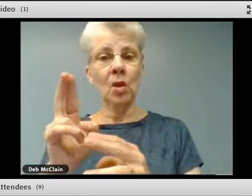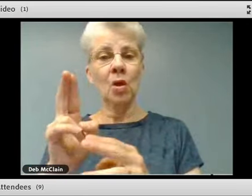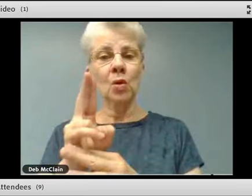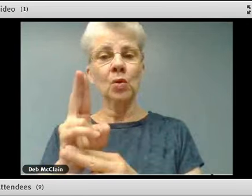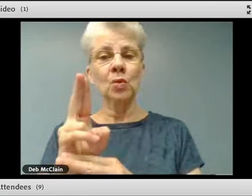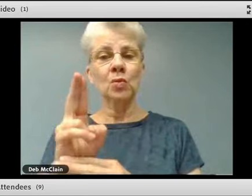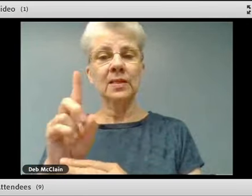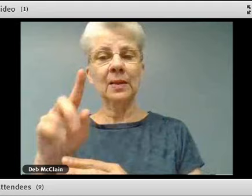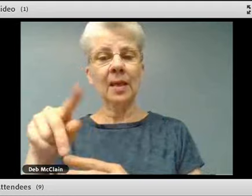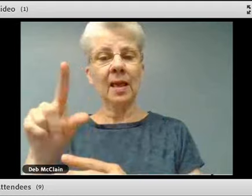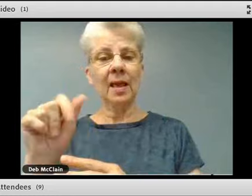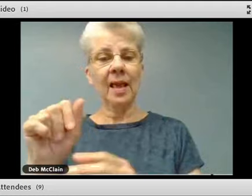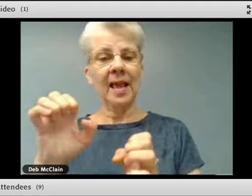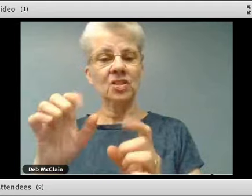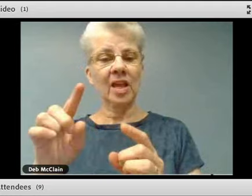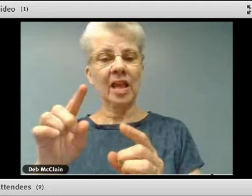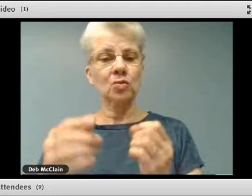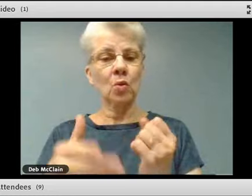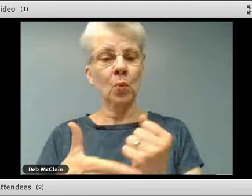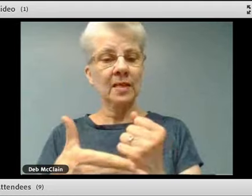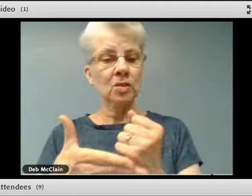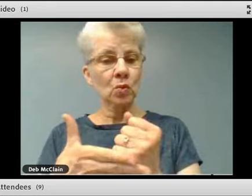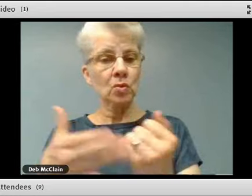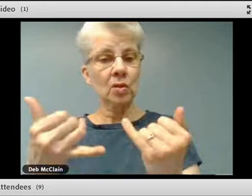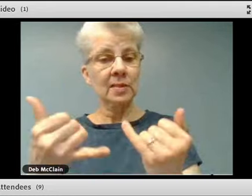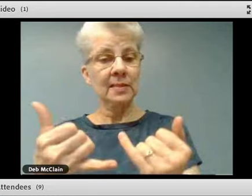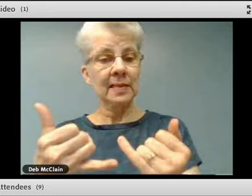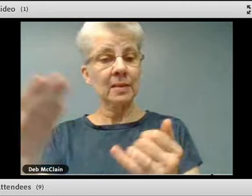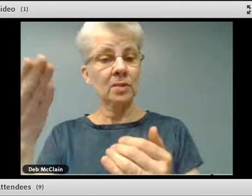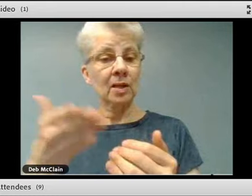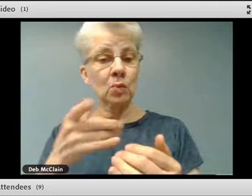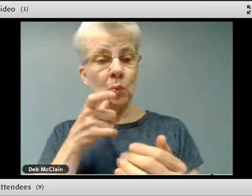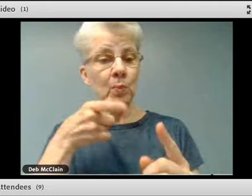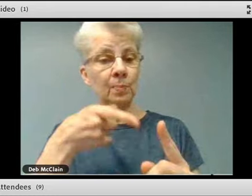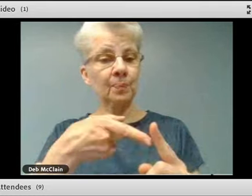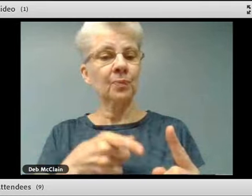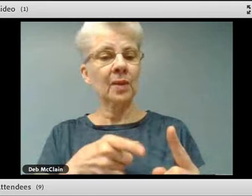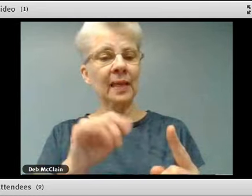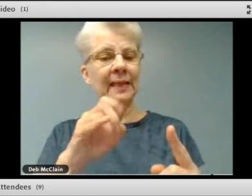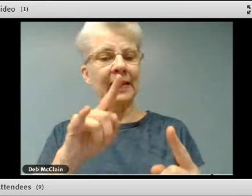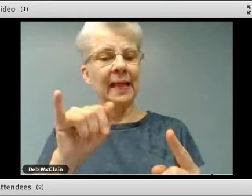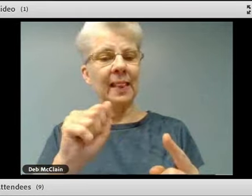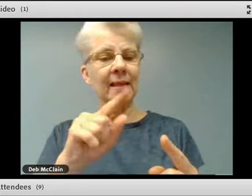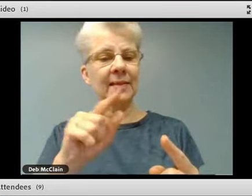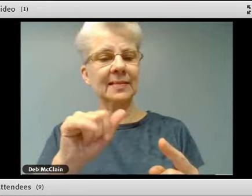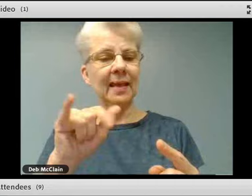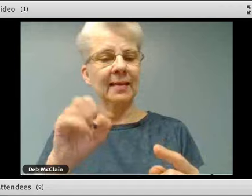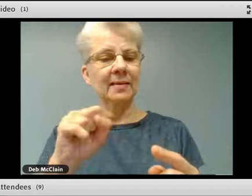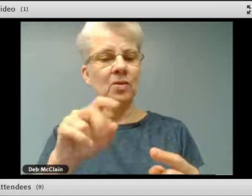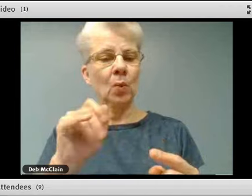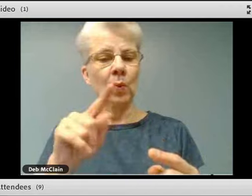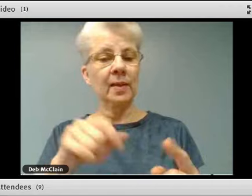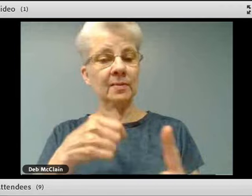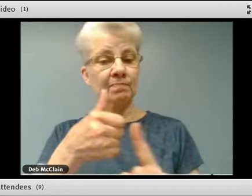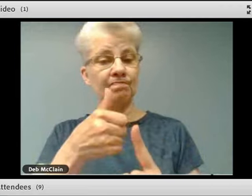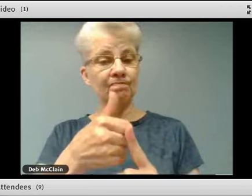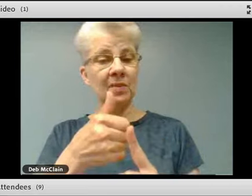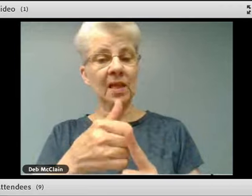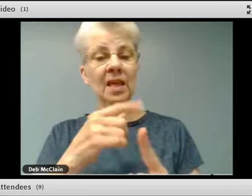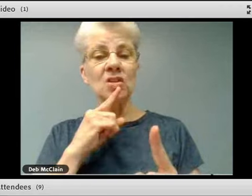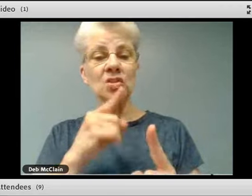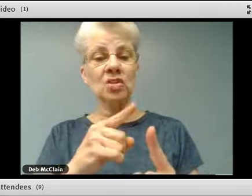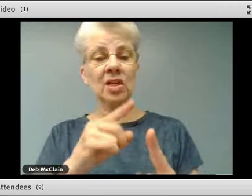using DPLA Educational Resources, and today's presenter, Kayla Zayas-Ruiz. Kayla